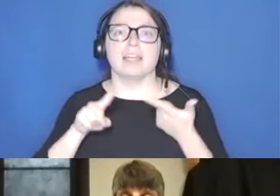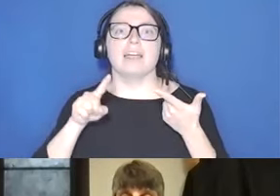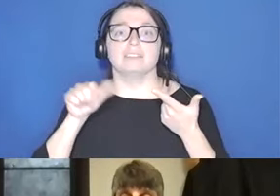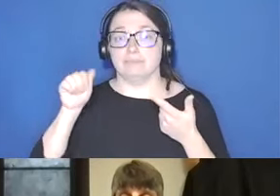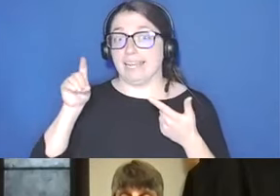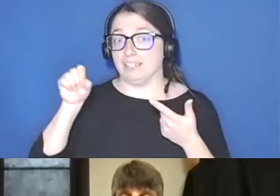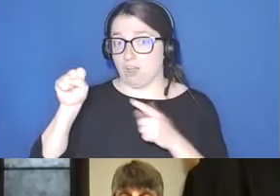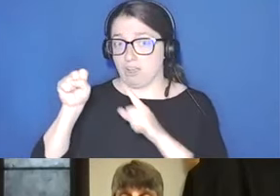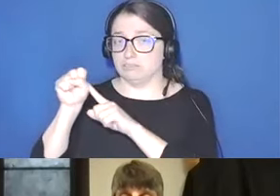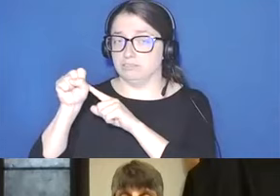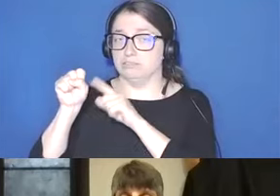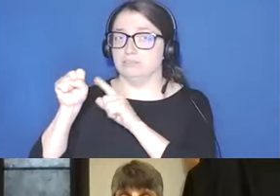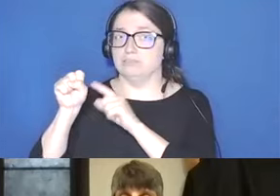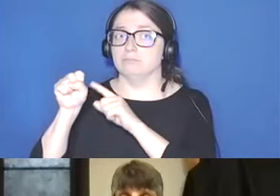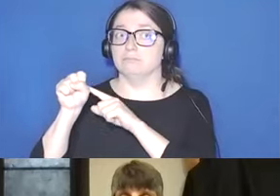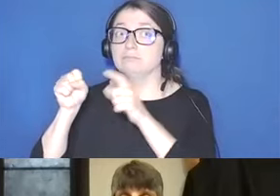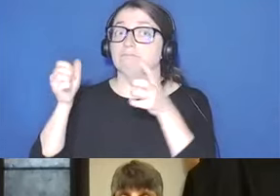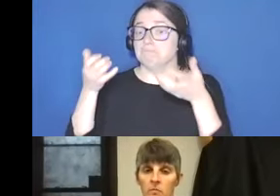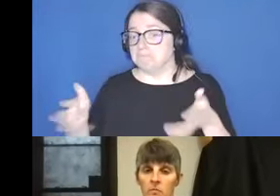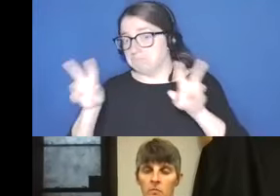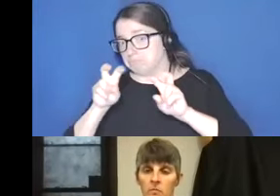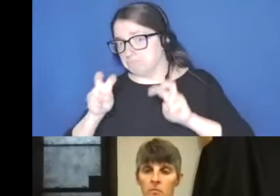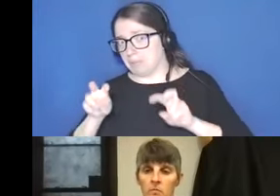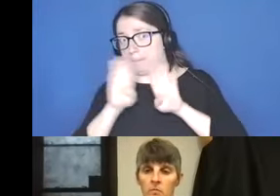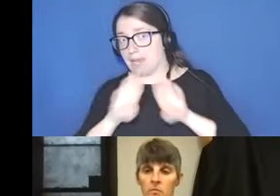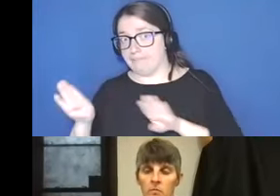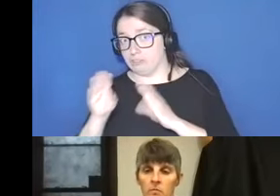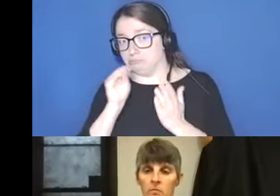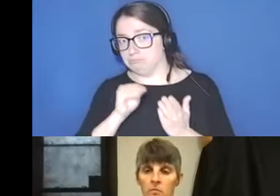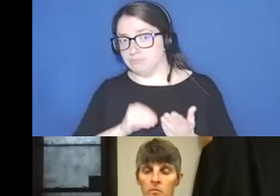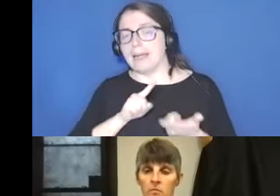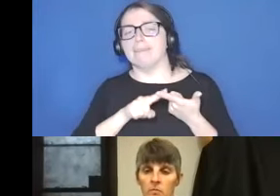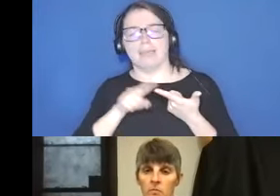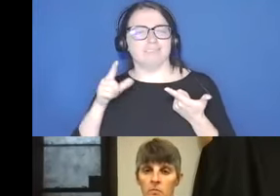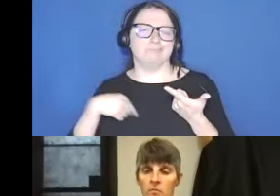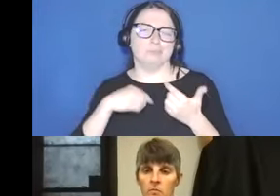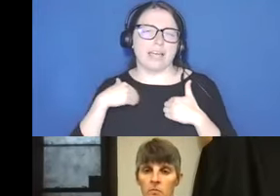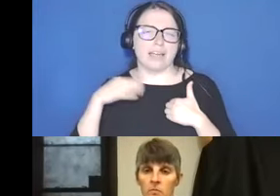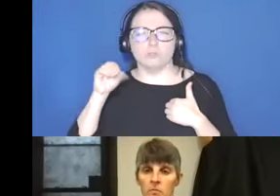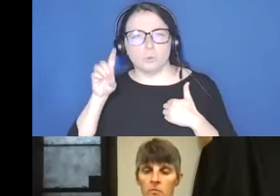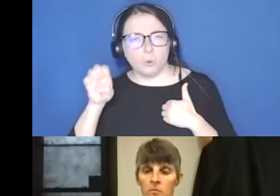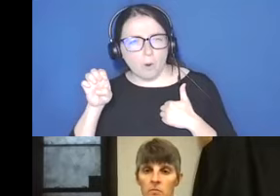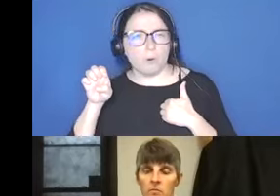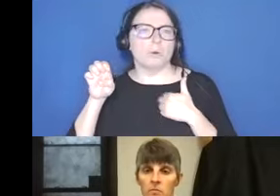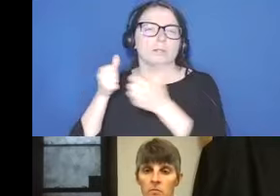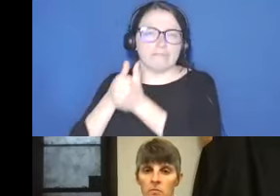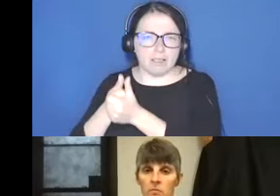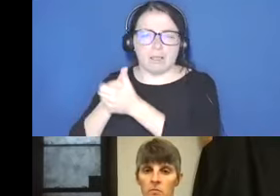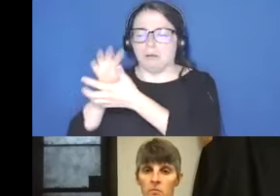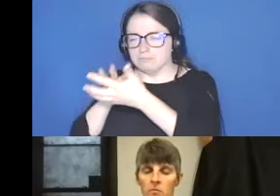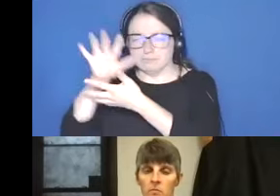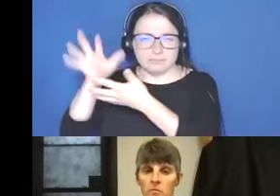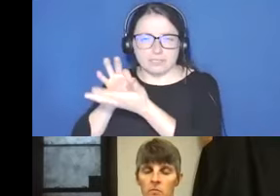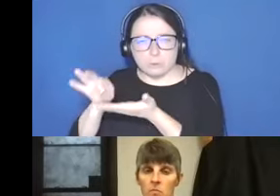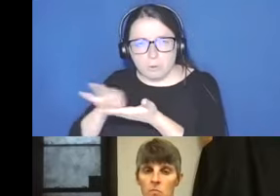often will take the behaviors that we saw and we kind of do this coding for it and we score it. And you